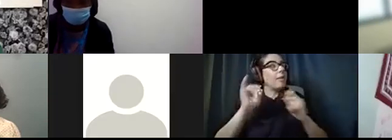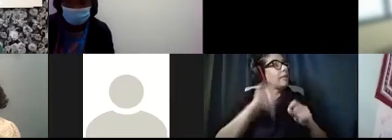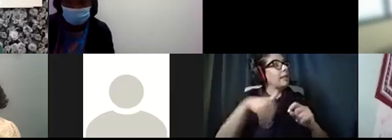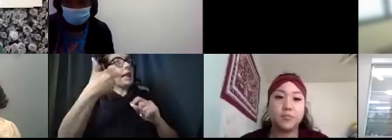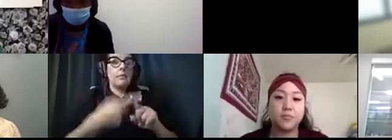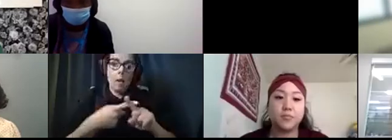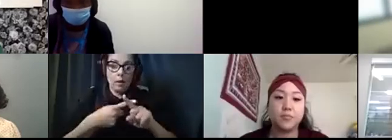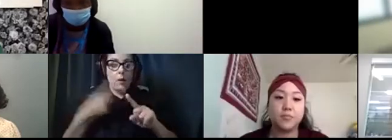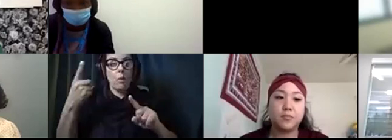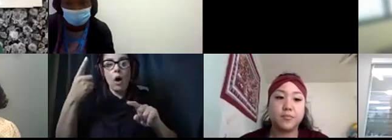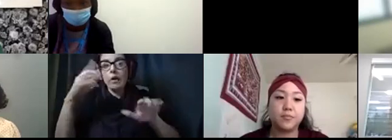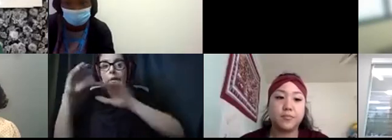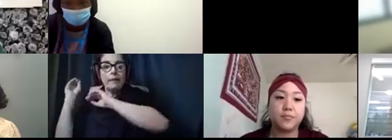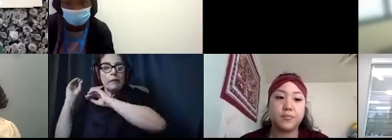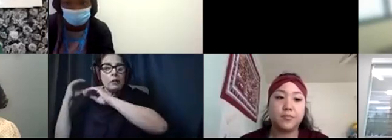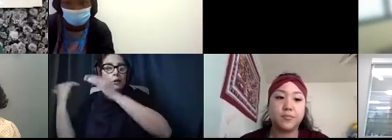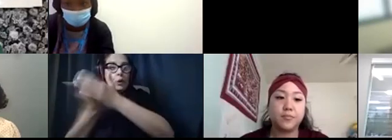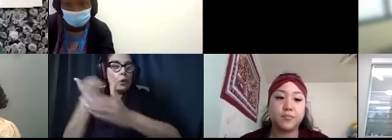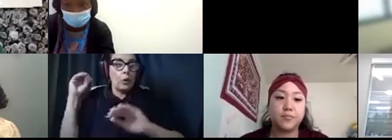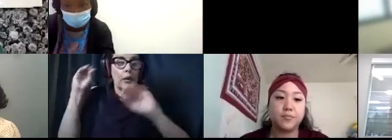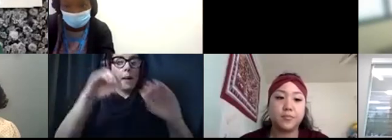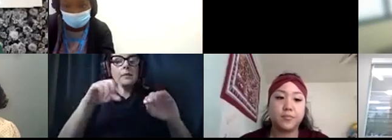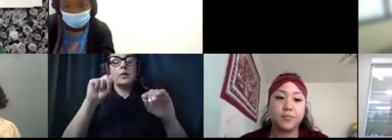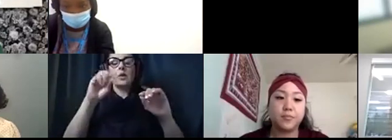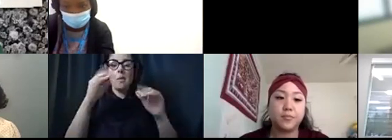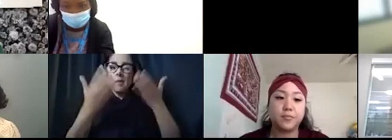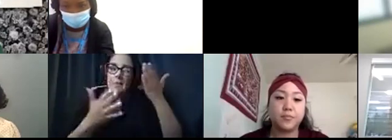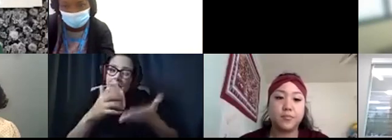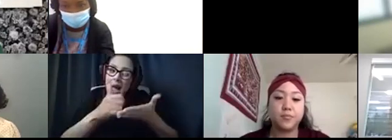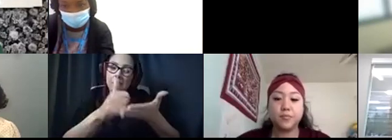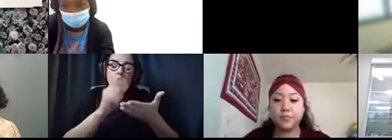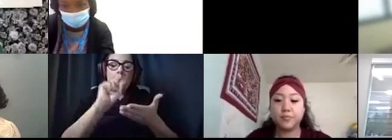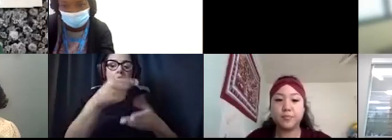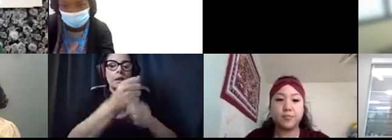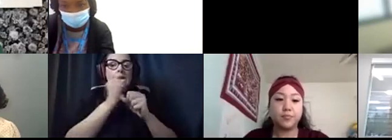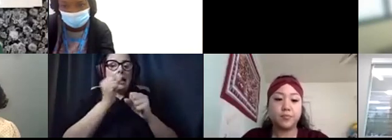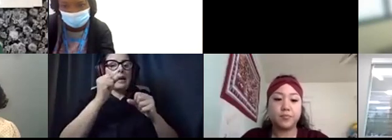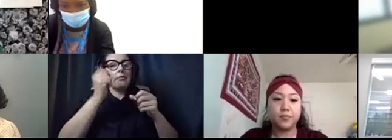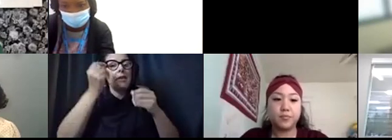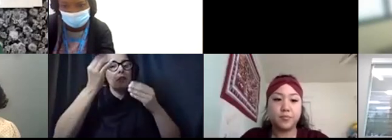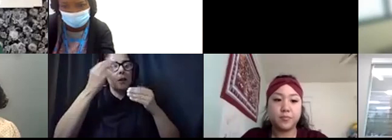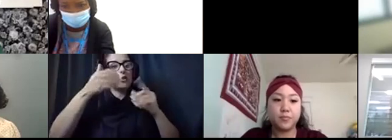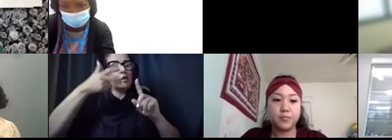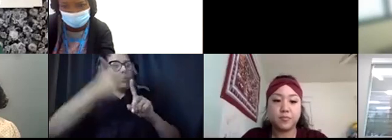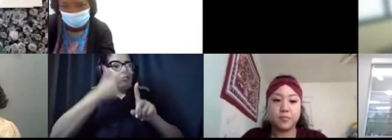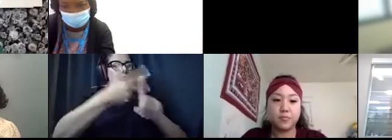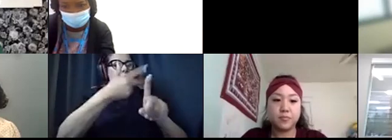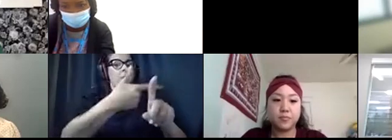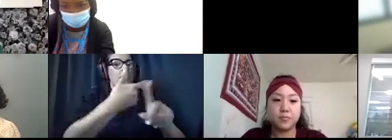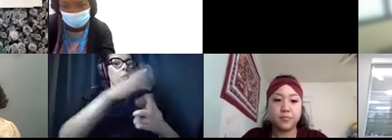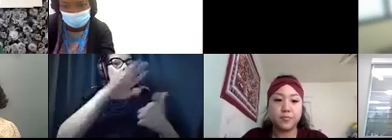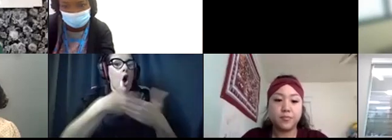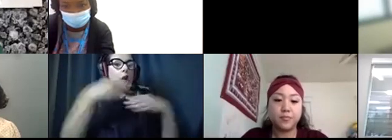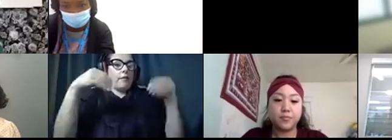one might leave and a new one come in. So, it might be helpful to just be getting that information quarterly from all of the